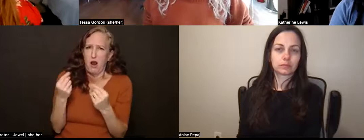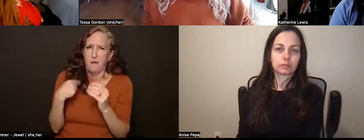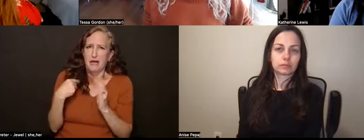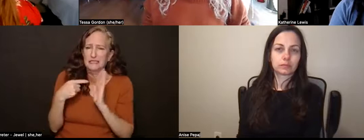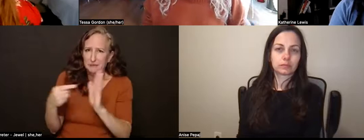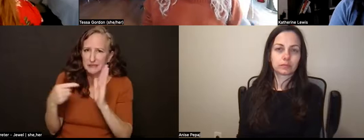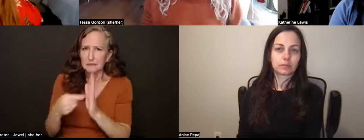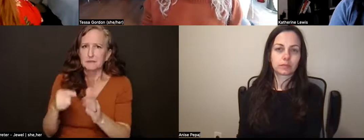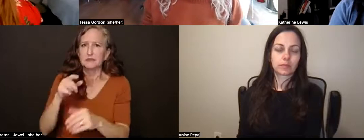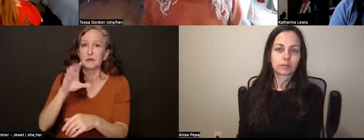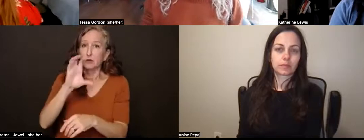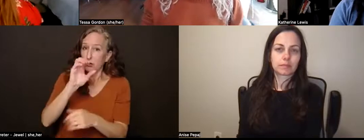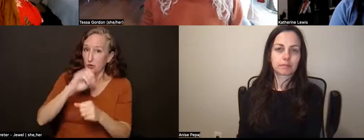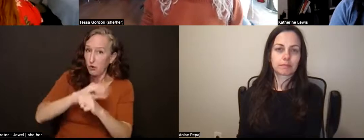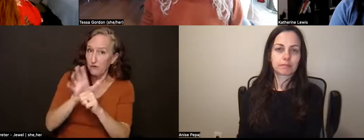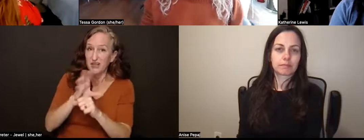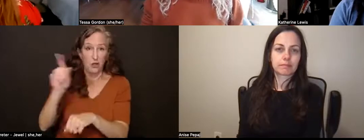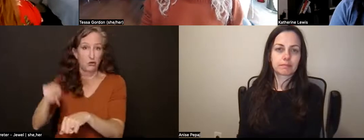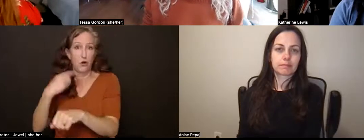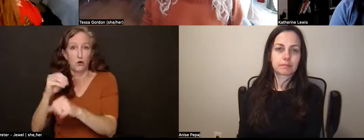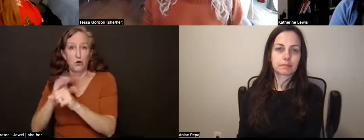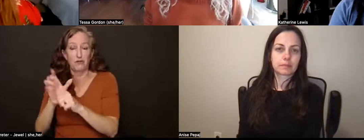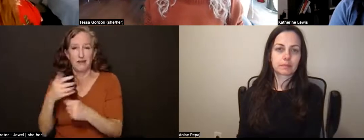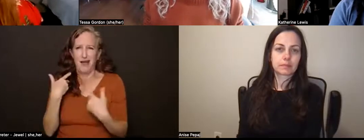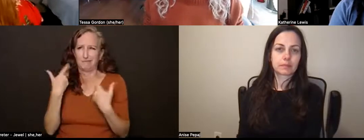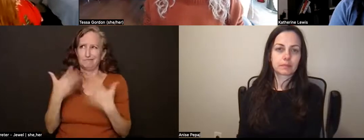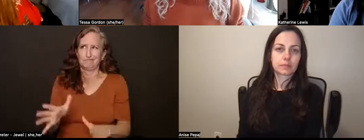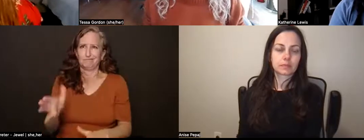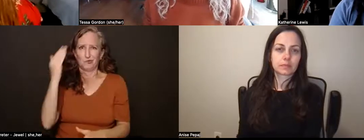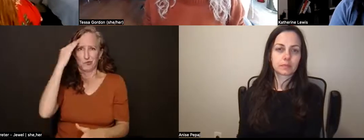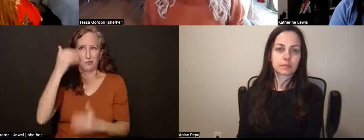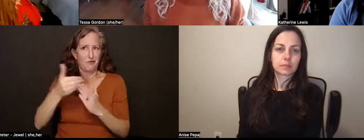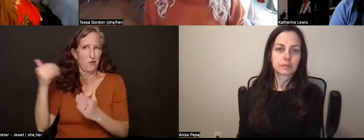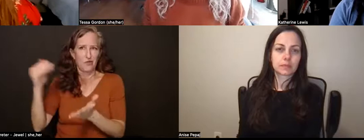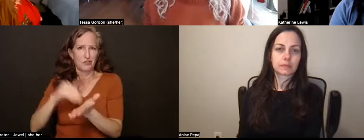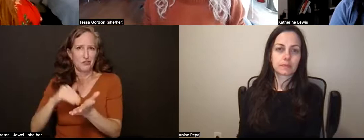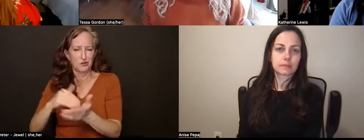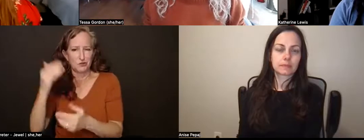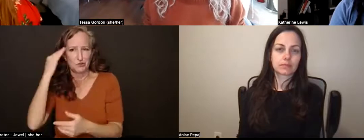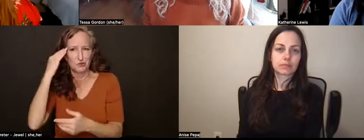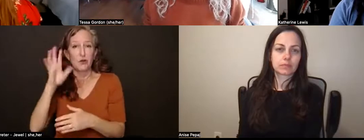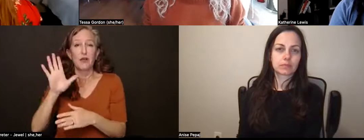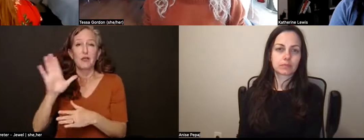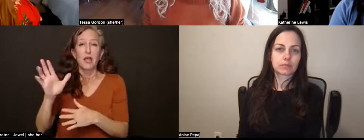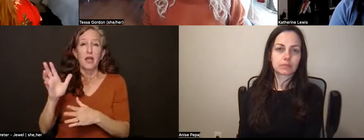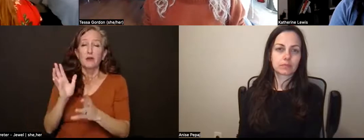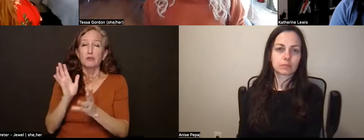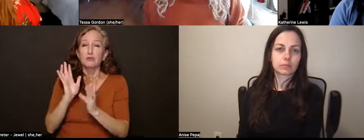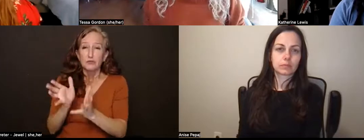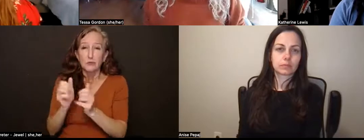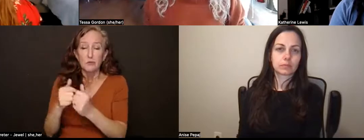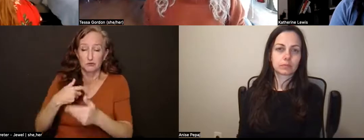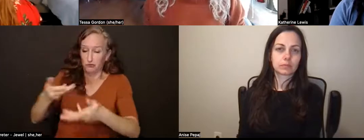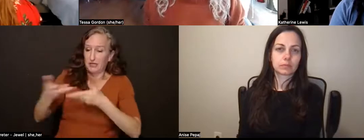long COVID, because I knew before doctors knew, I was treated deplorably. I was treated